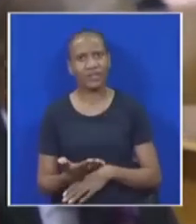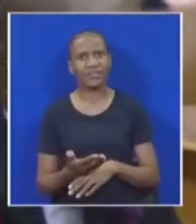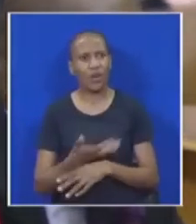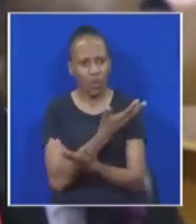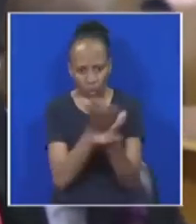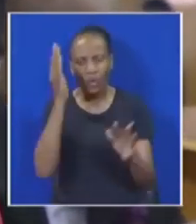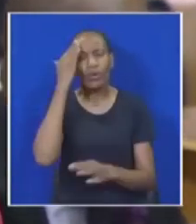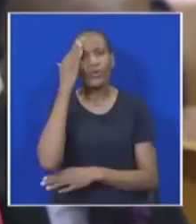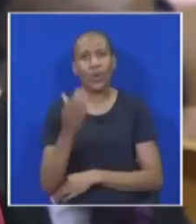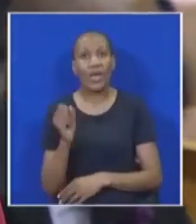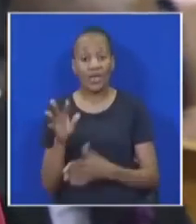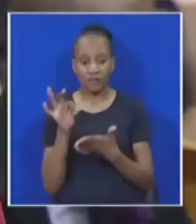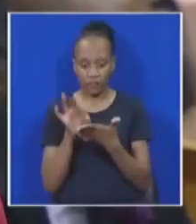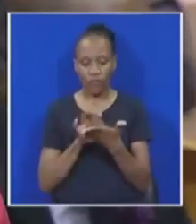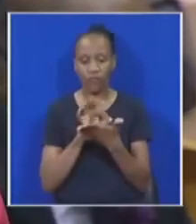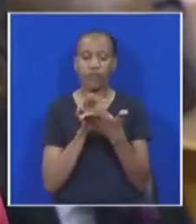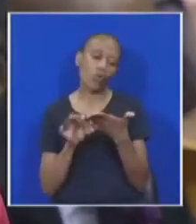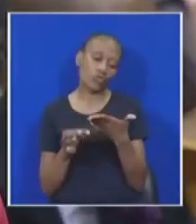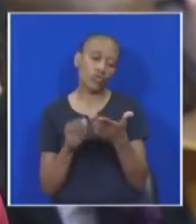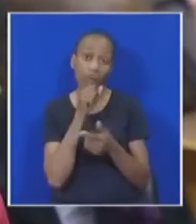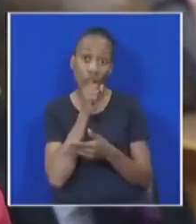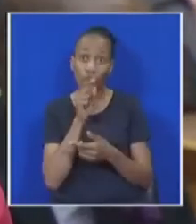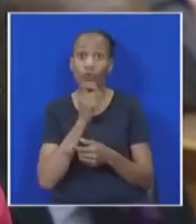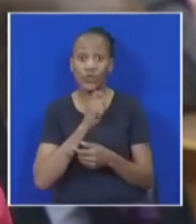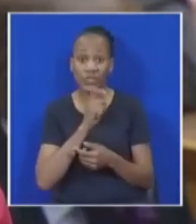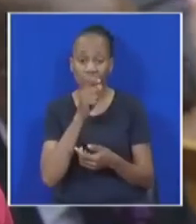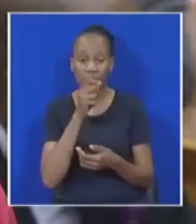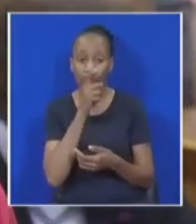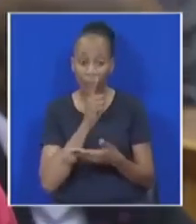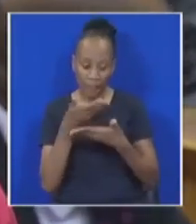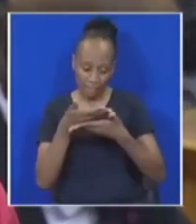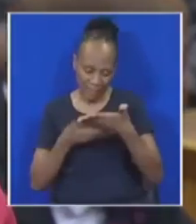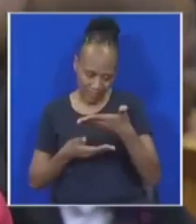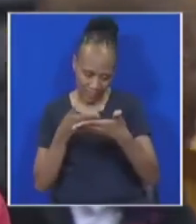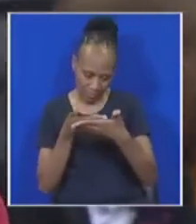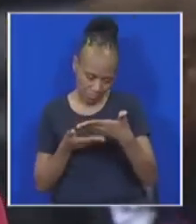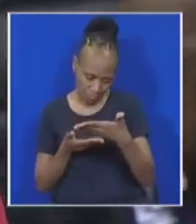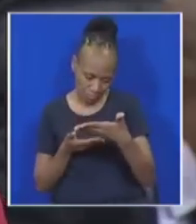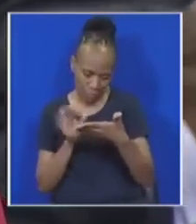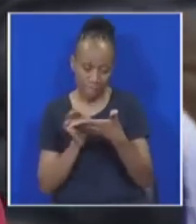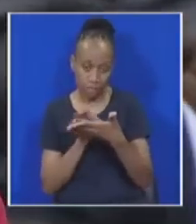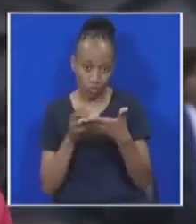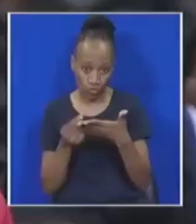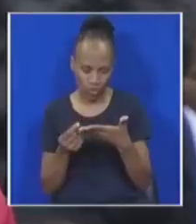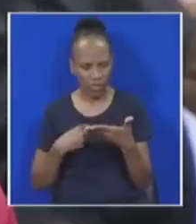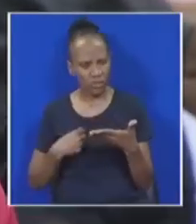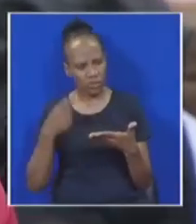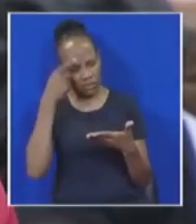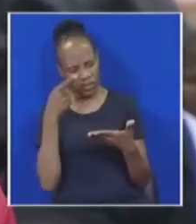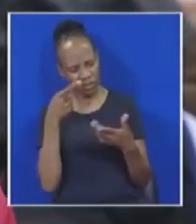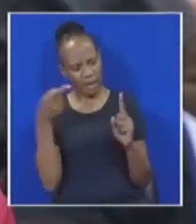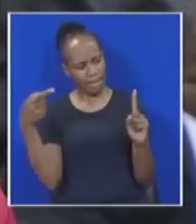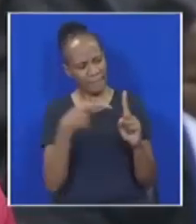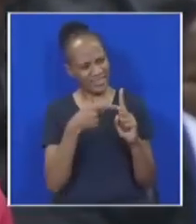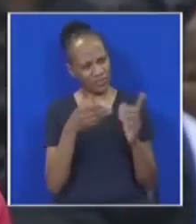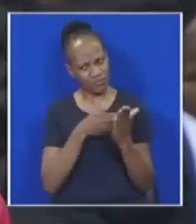it's basic logic that if you vote for a person through a secret ballot, and if you get to a stage where you have to remove that person, a